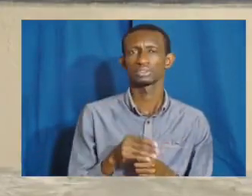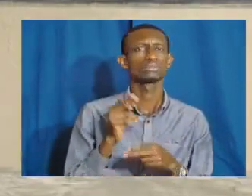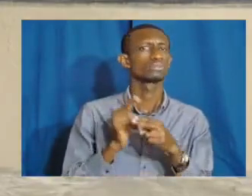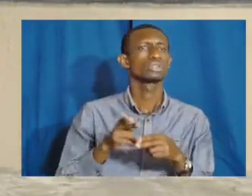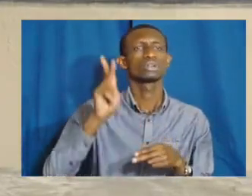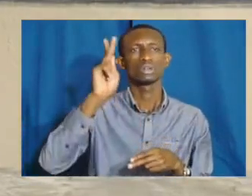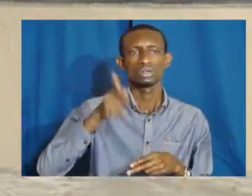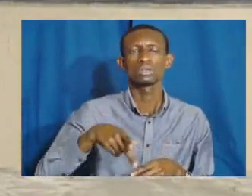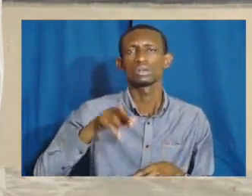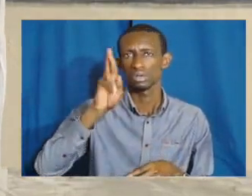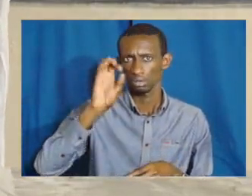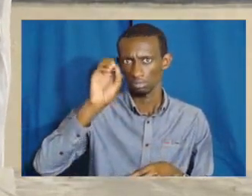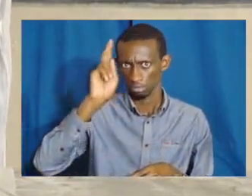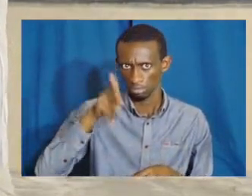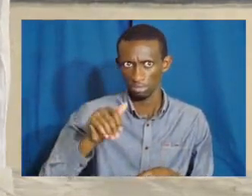propan